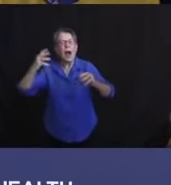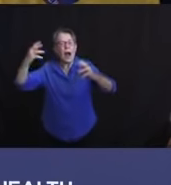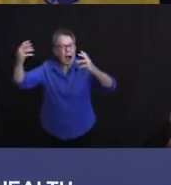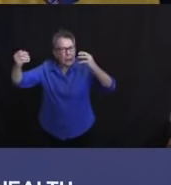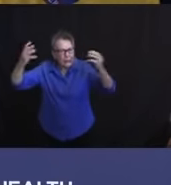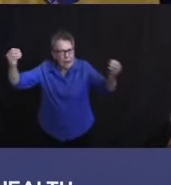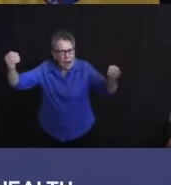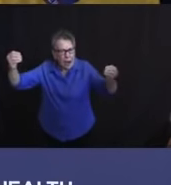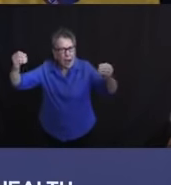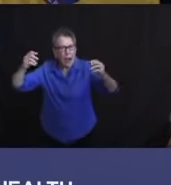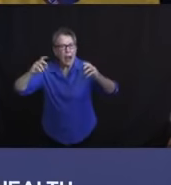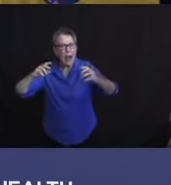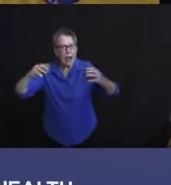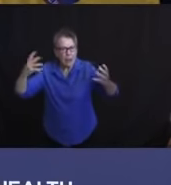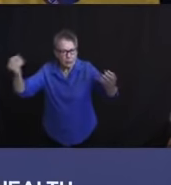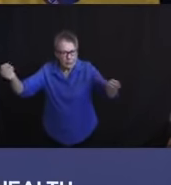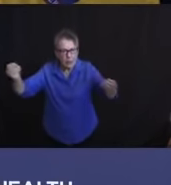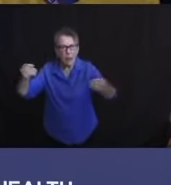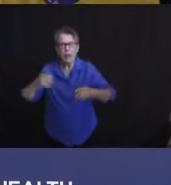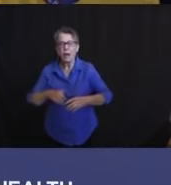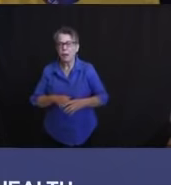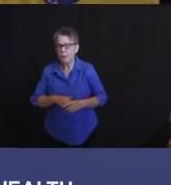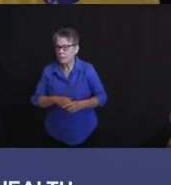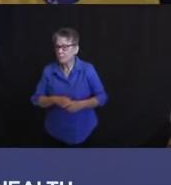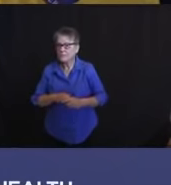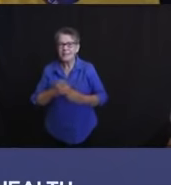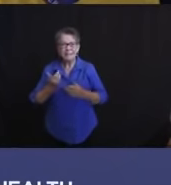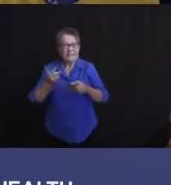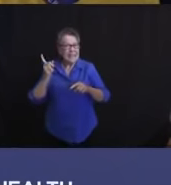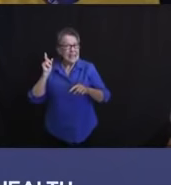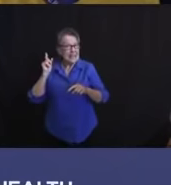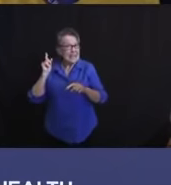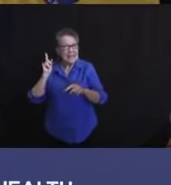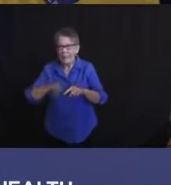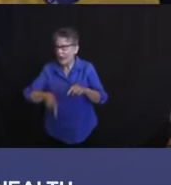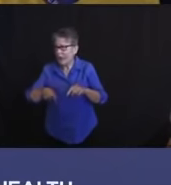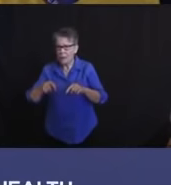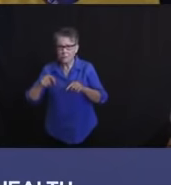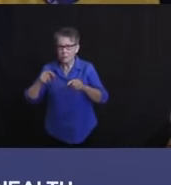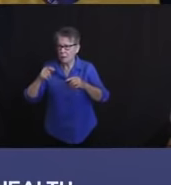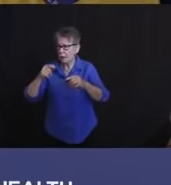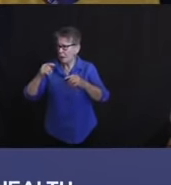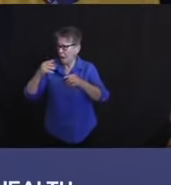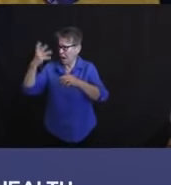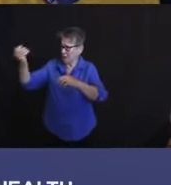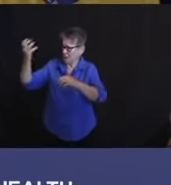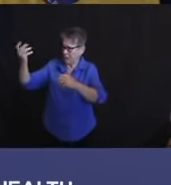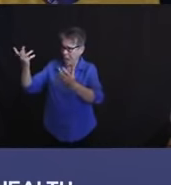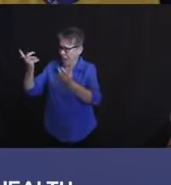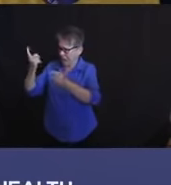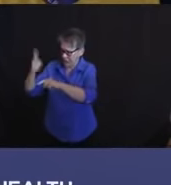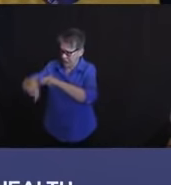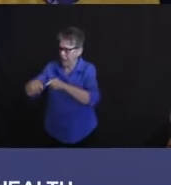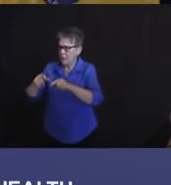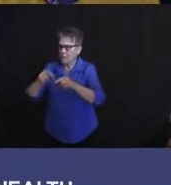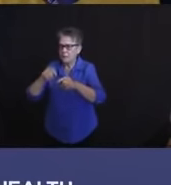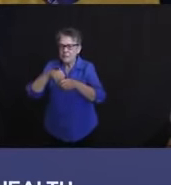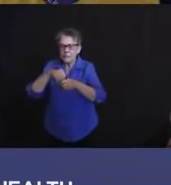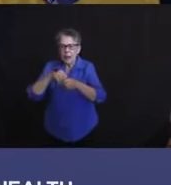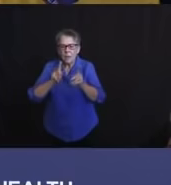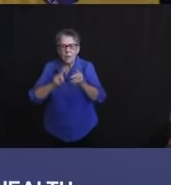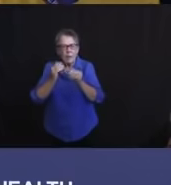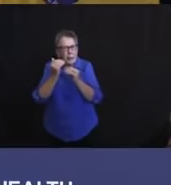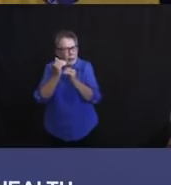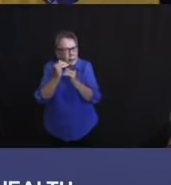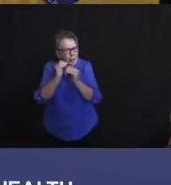limit. And remember, we haven't talked about bubbles in a while. We all got into our own bubbles with our own loved ones and families, and